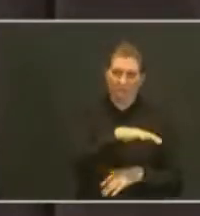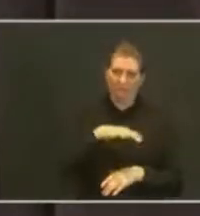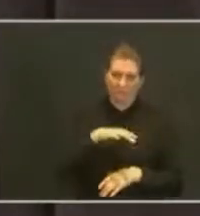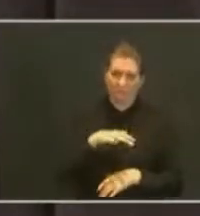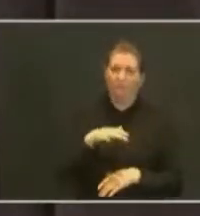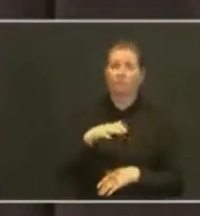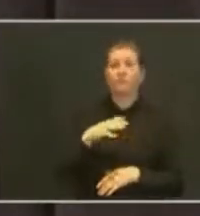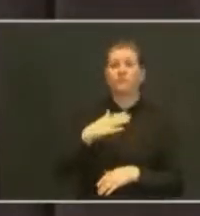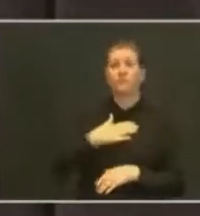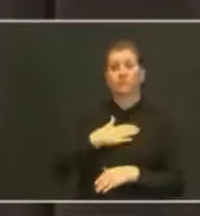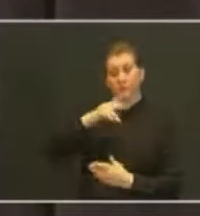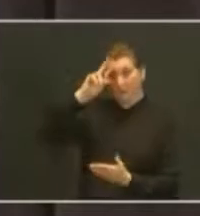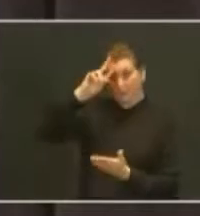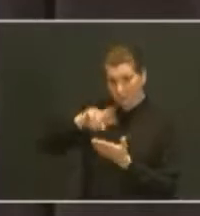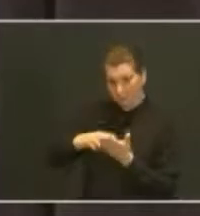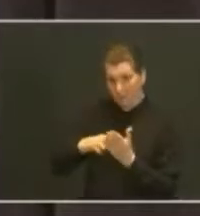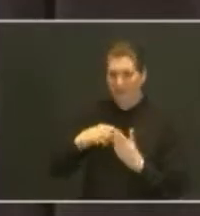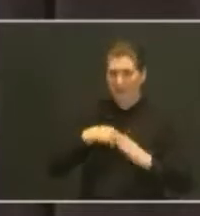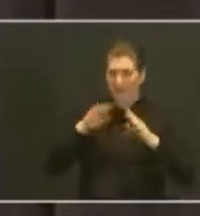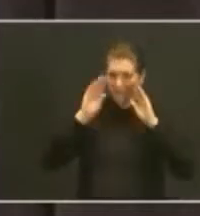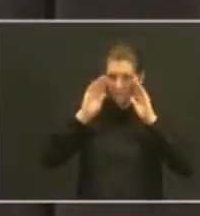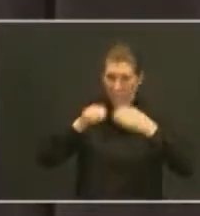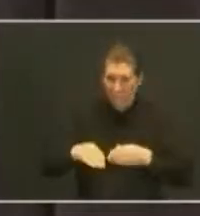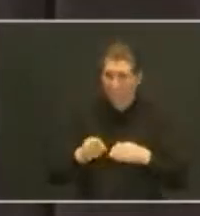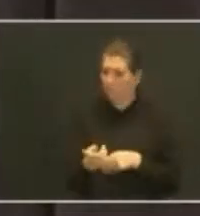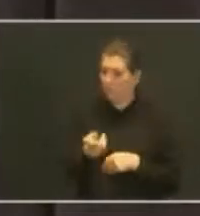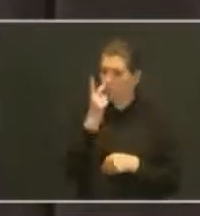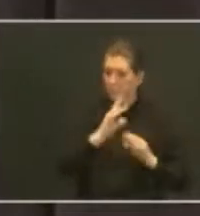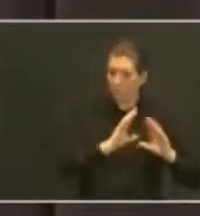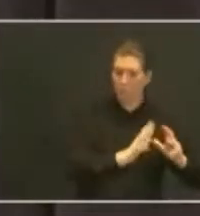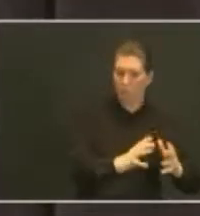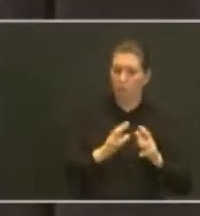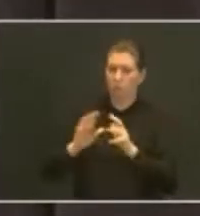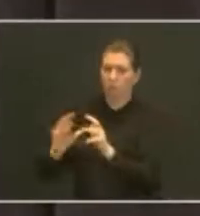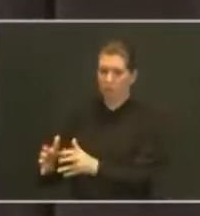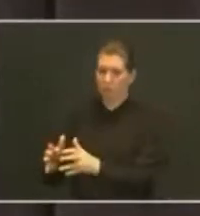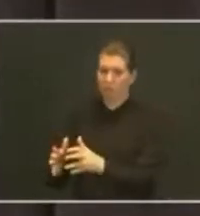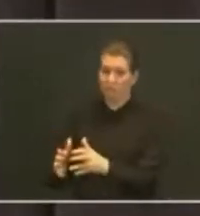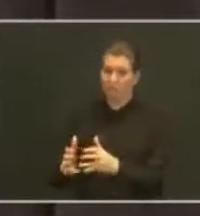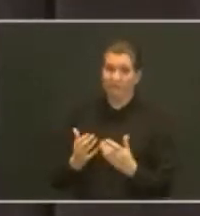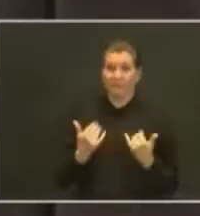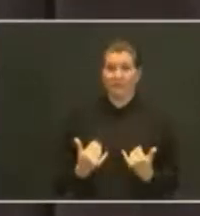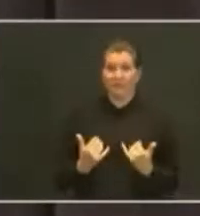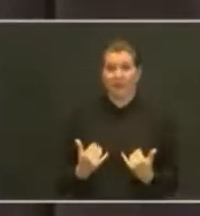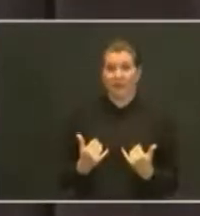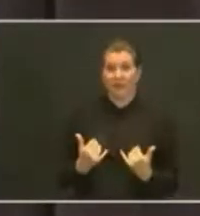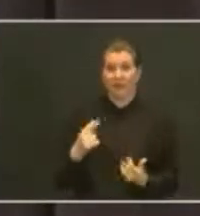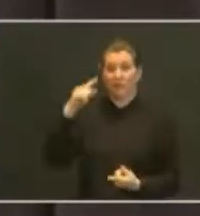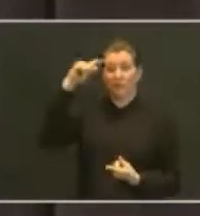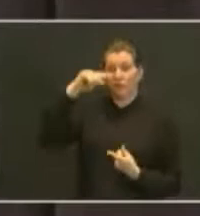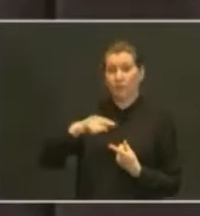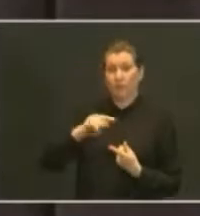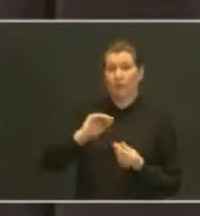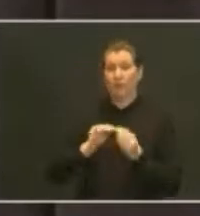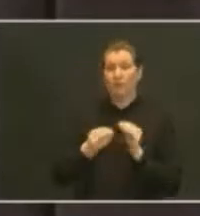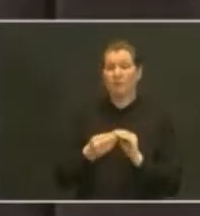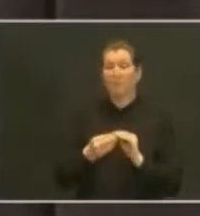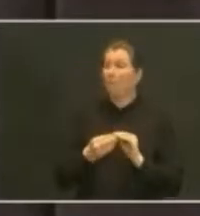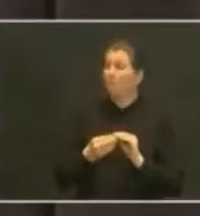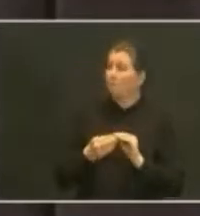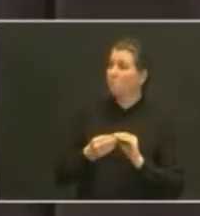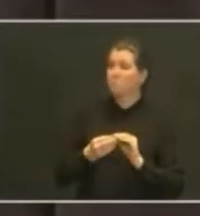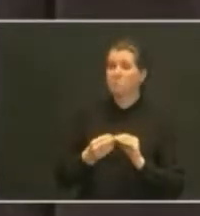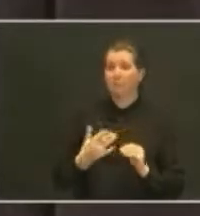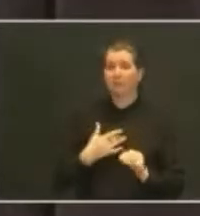these populations that I've talked about is one of the reasons why we feel a little more confident that we can loosen restrictions